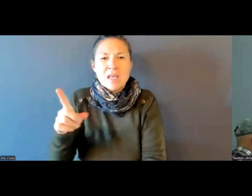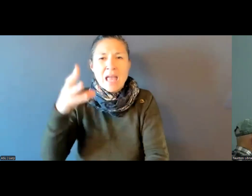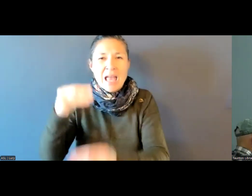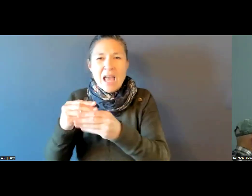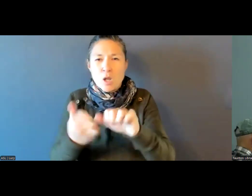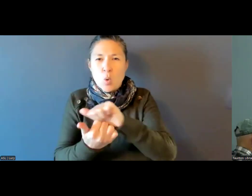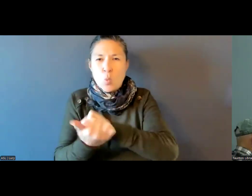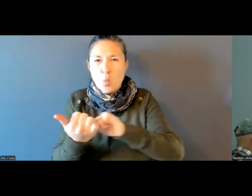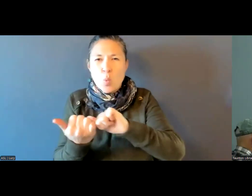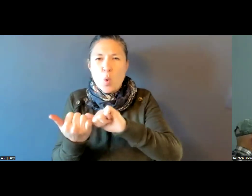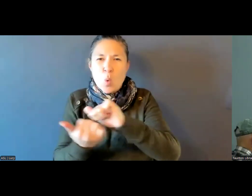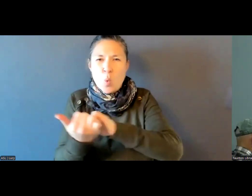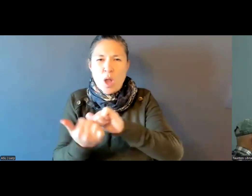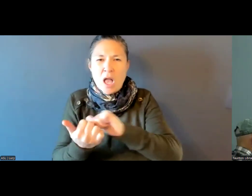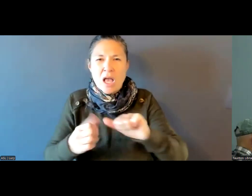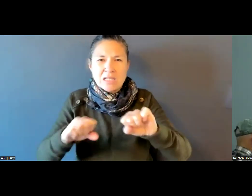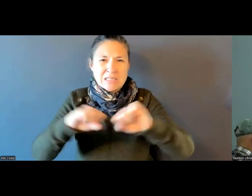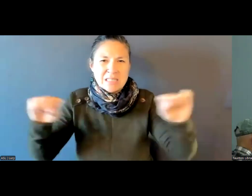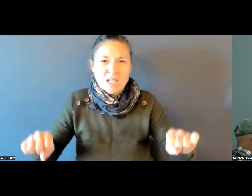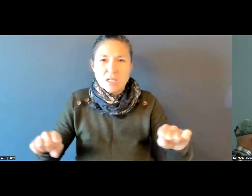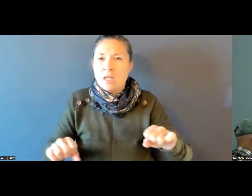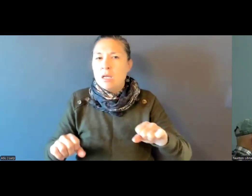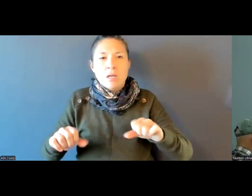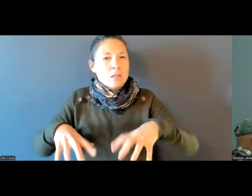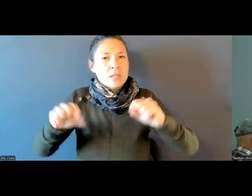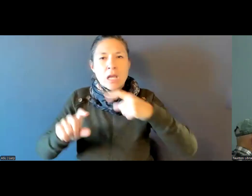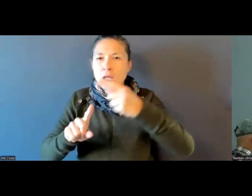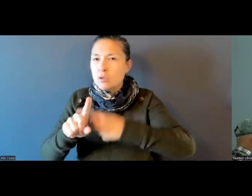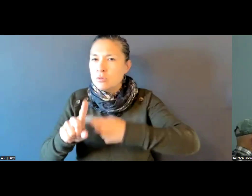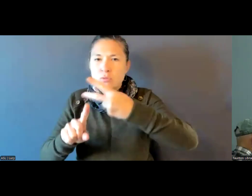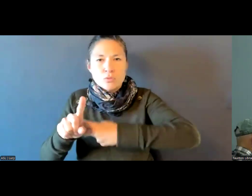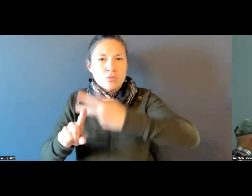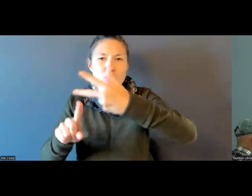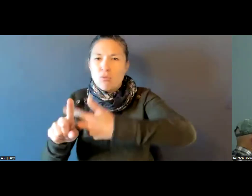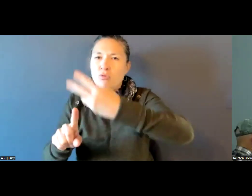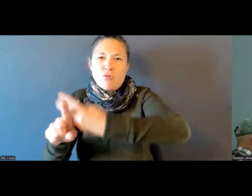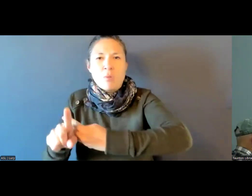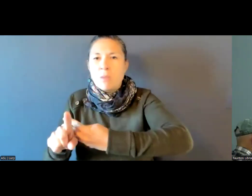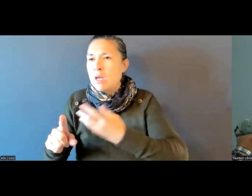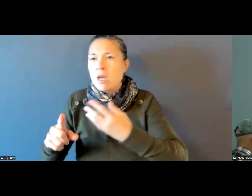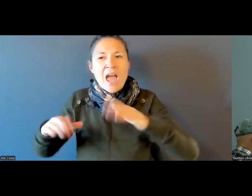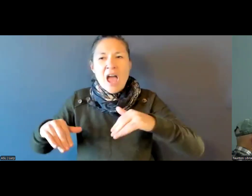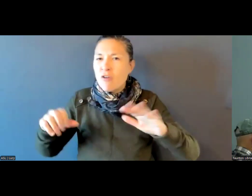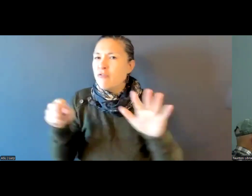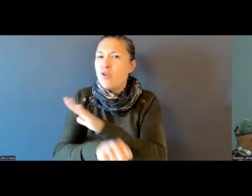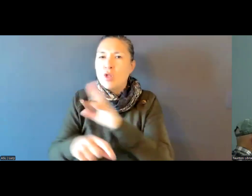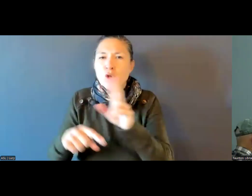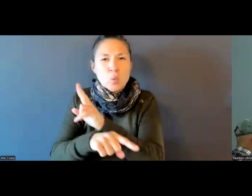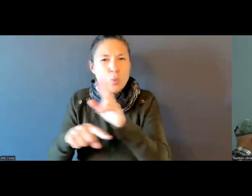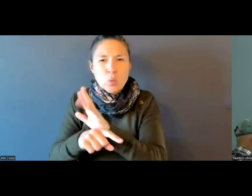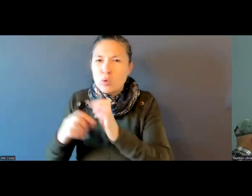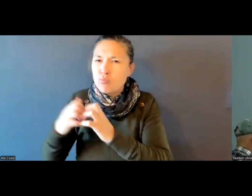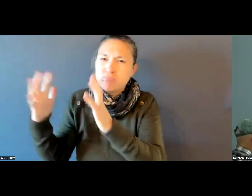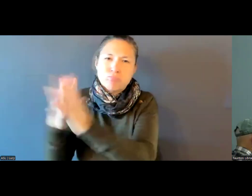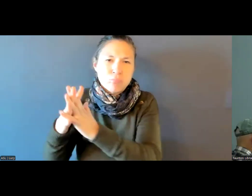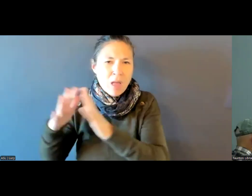has taken him months, and we still haven't seen it fully erected and in use. Meanwhile,